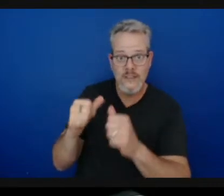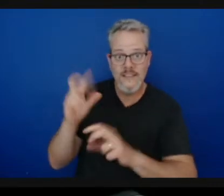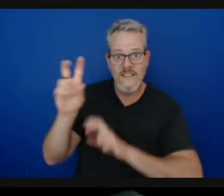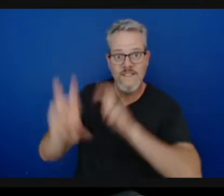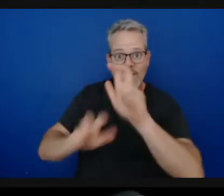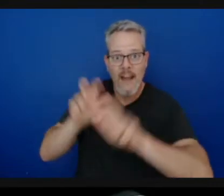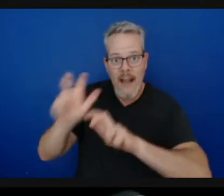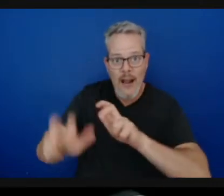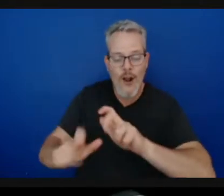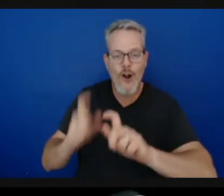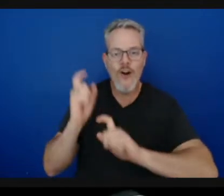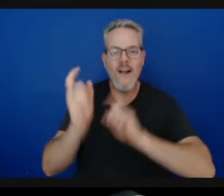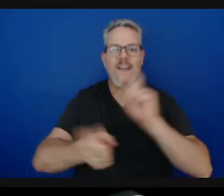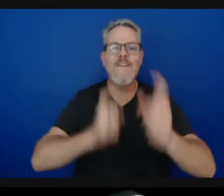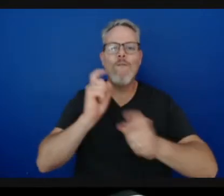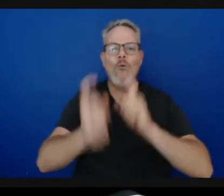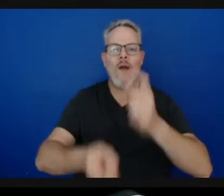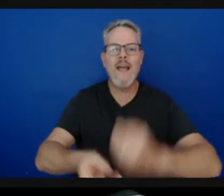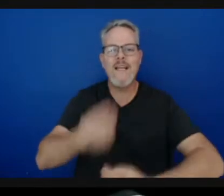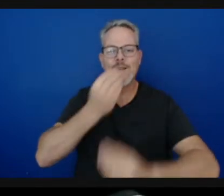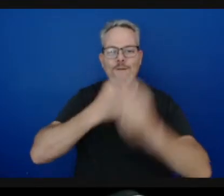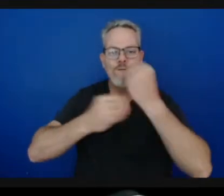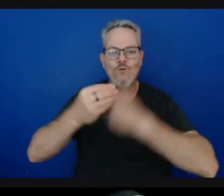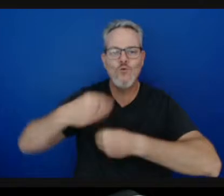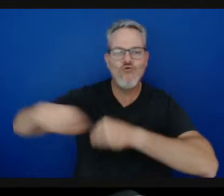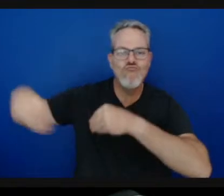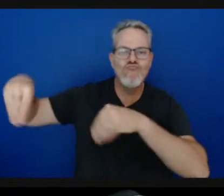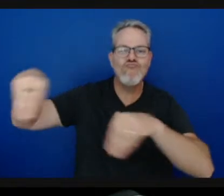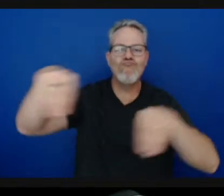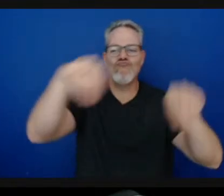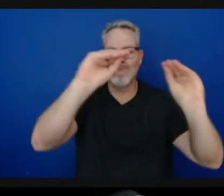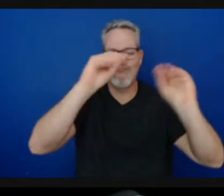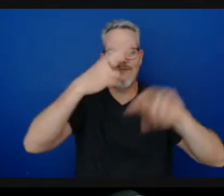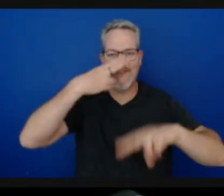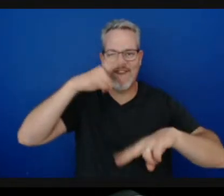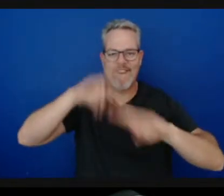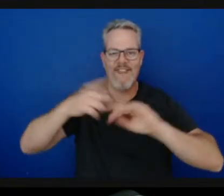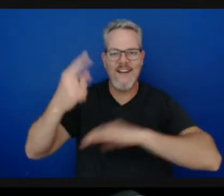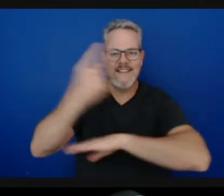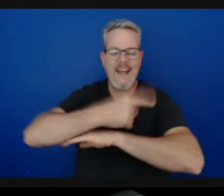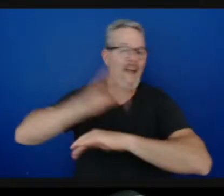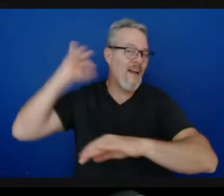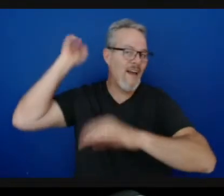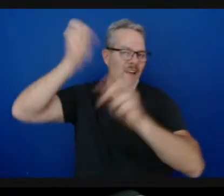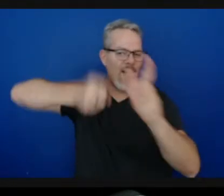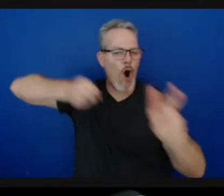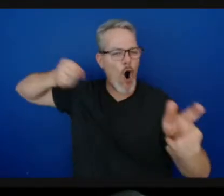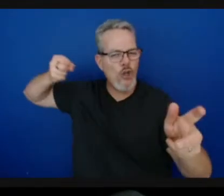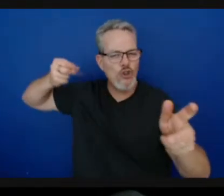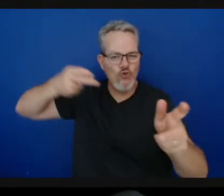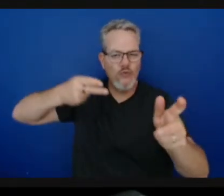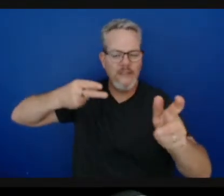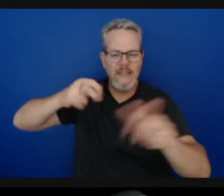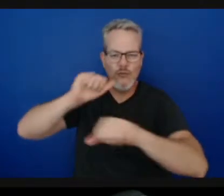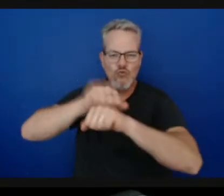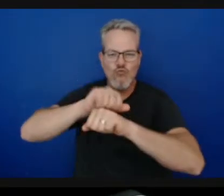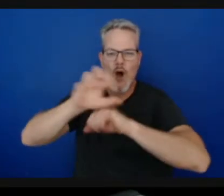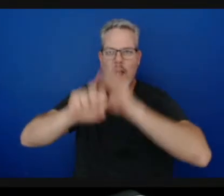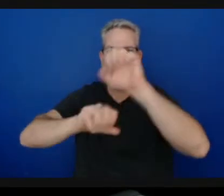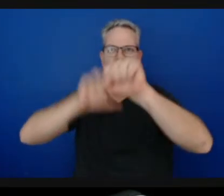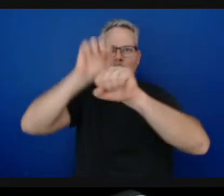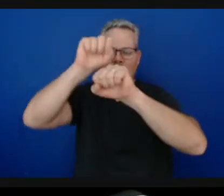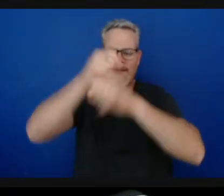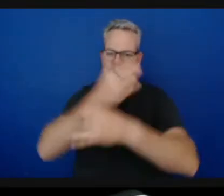well. Right, that's a Ohana Fun Day. So archery, they'll have a rock climbing wall, free lunch and food as